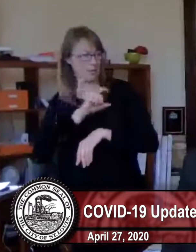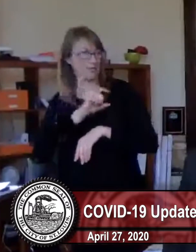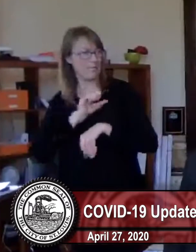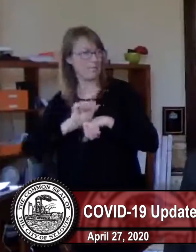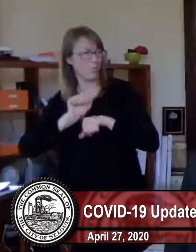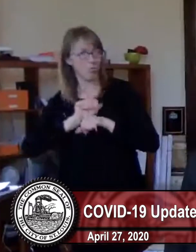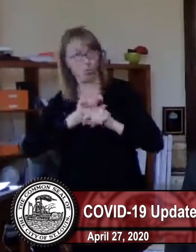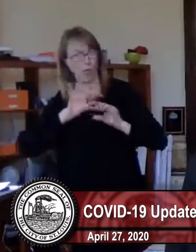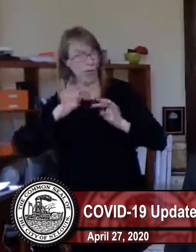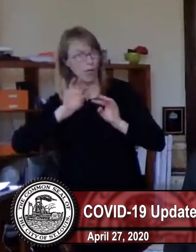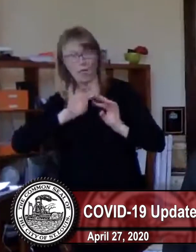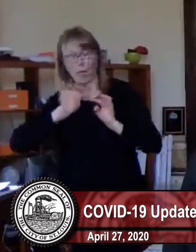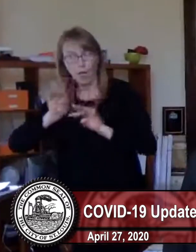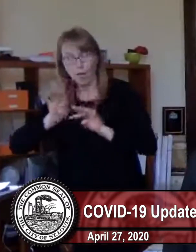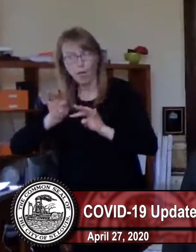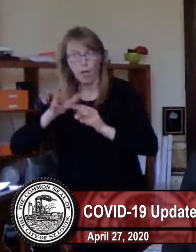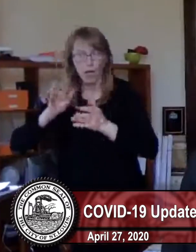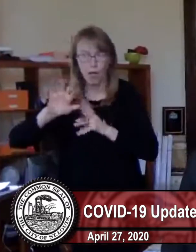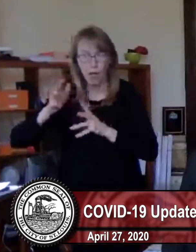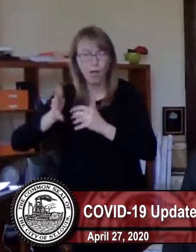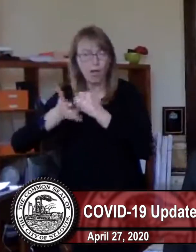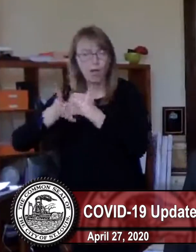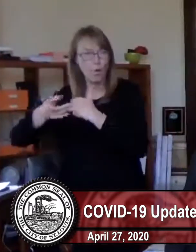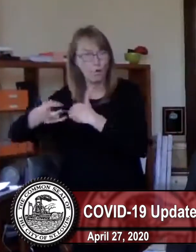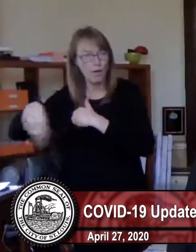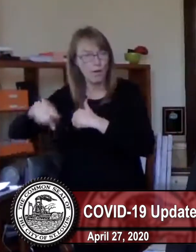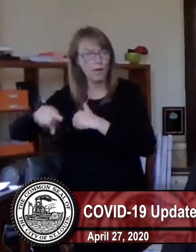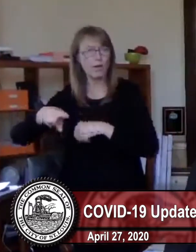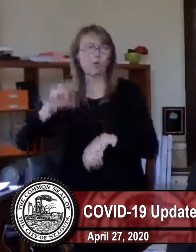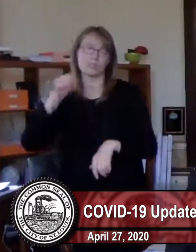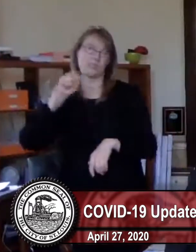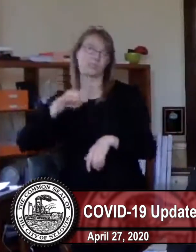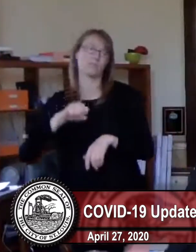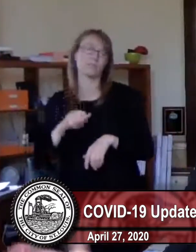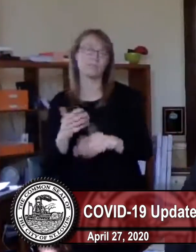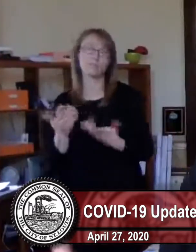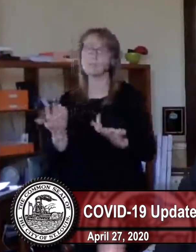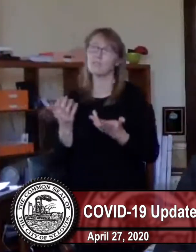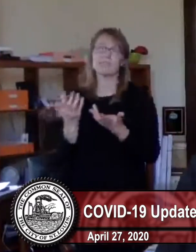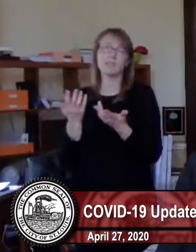hundred people is my understanding, and that were